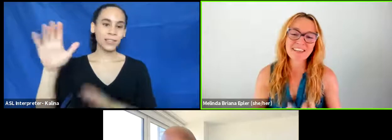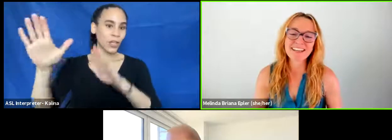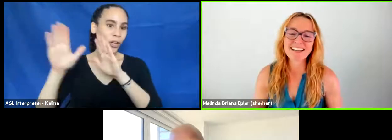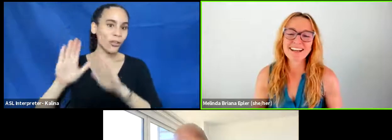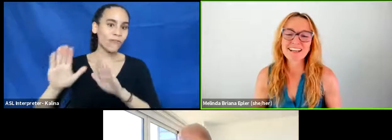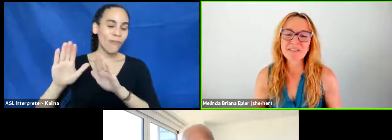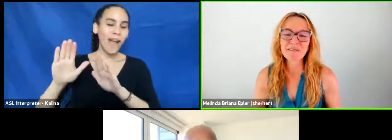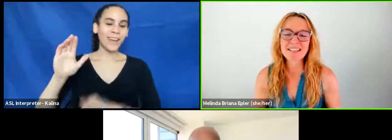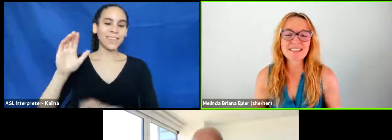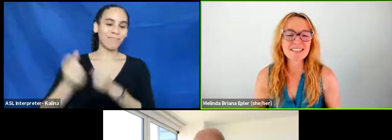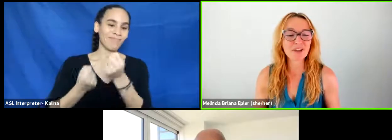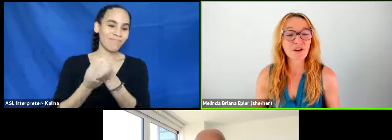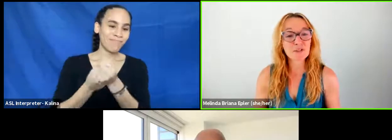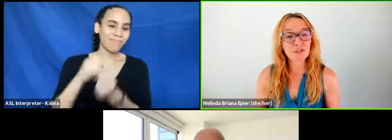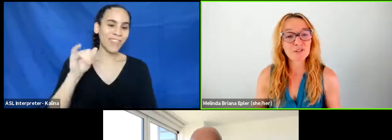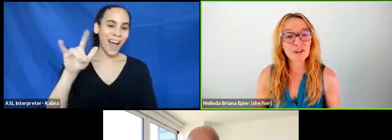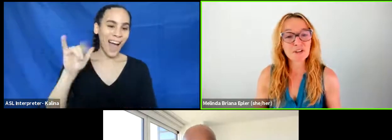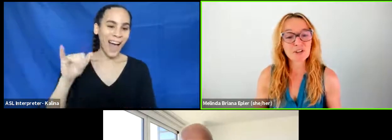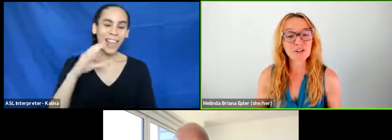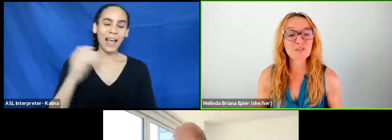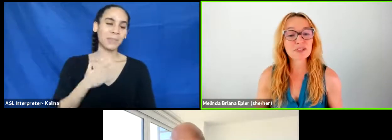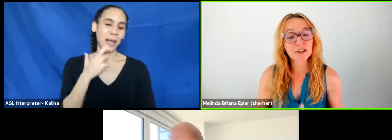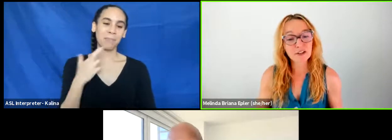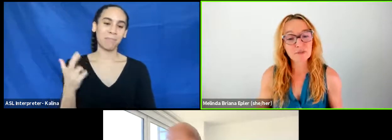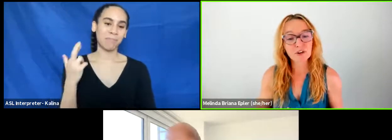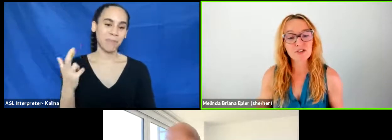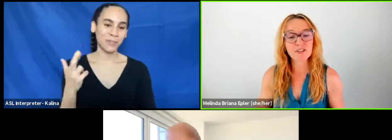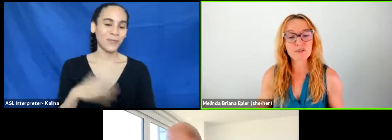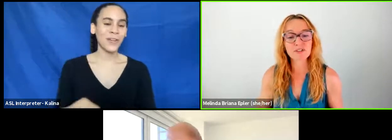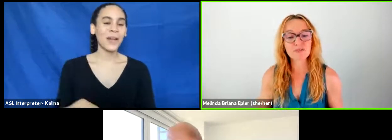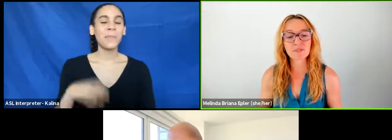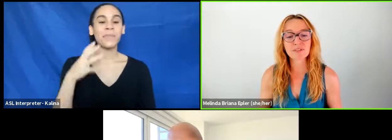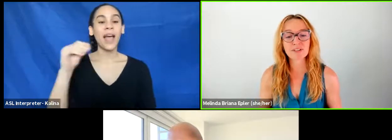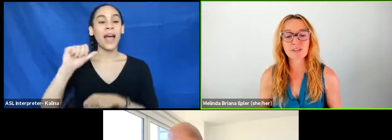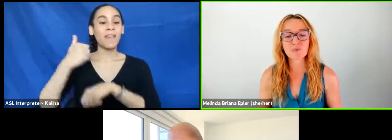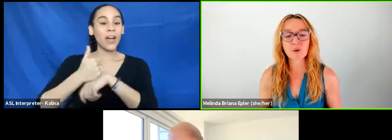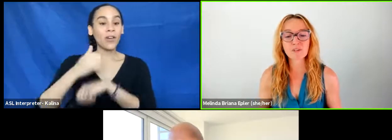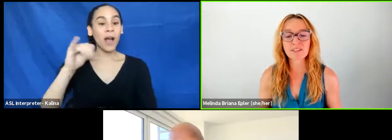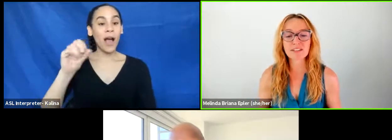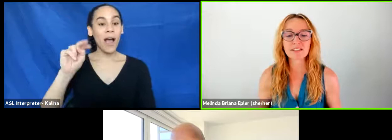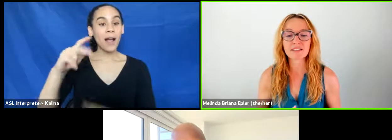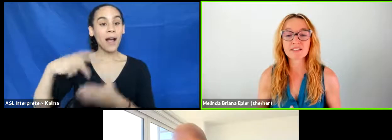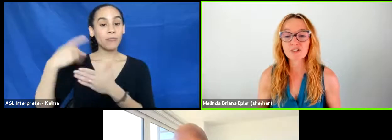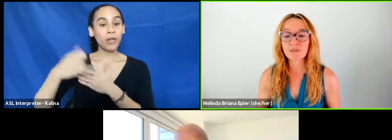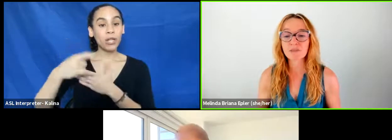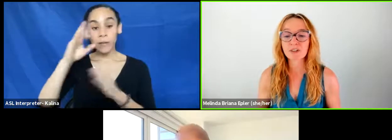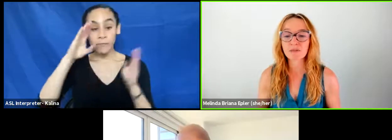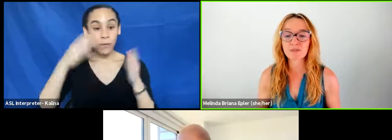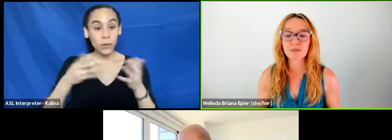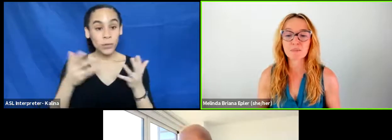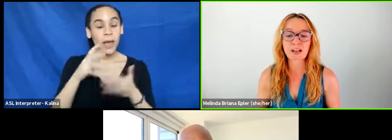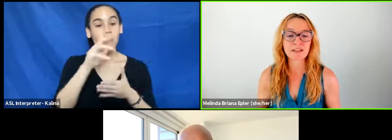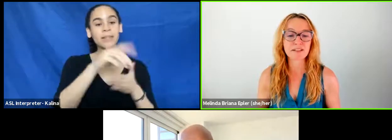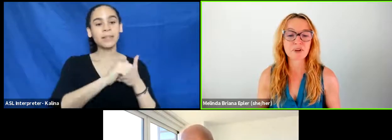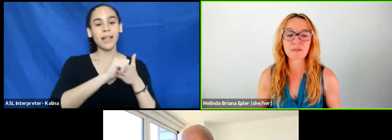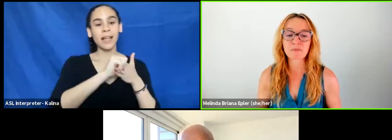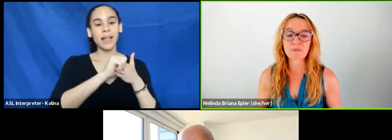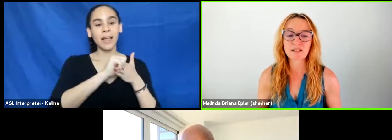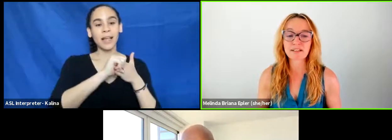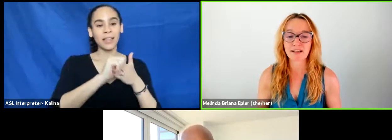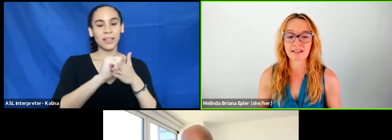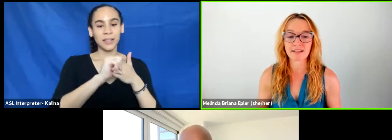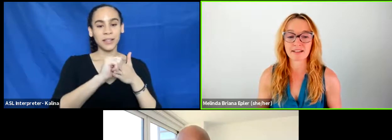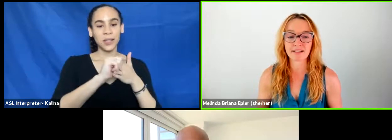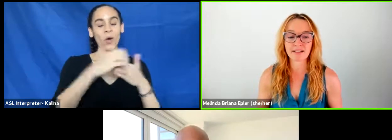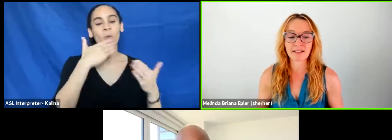friend. He's also the founder of the Icon Project, which is focused on wellness and leadership development for Black and Brown